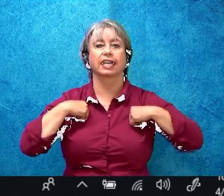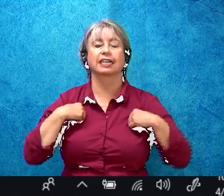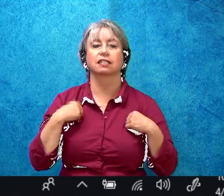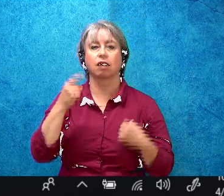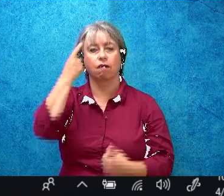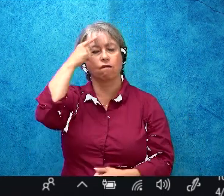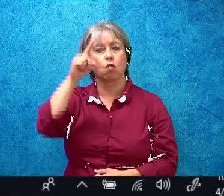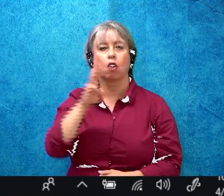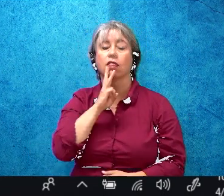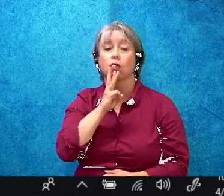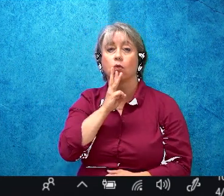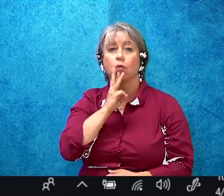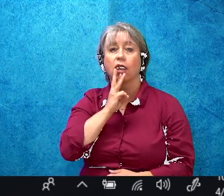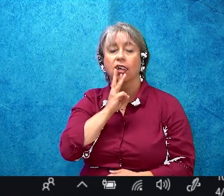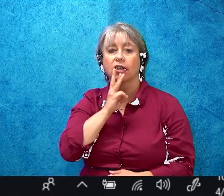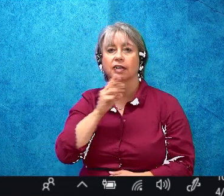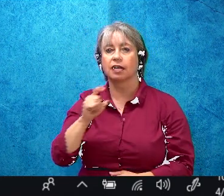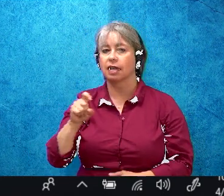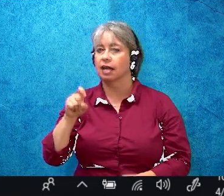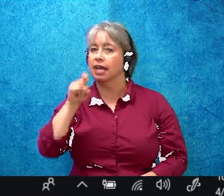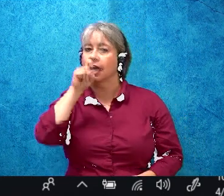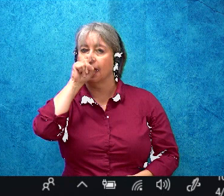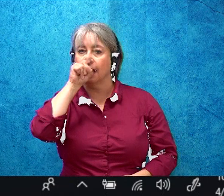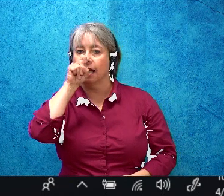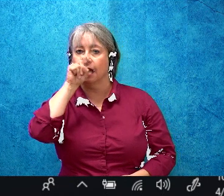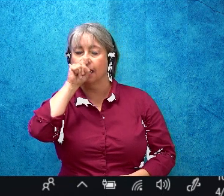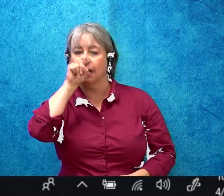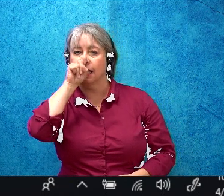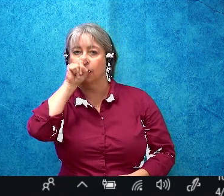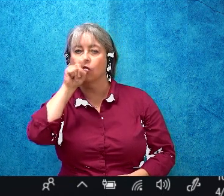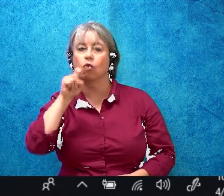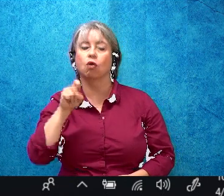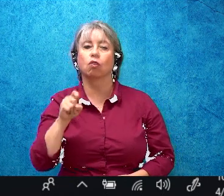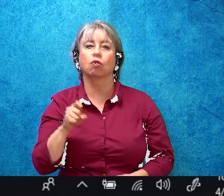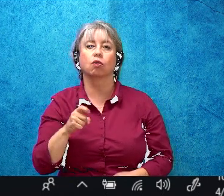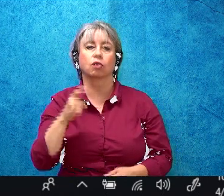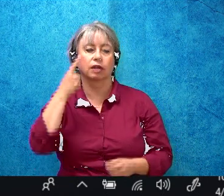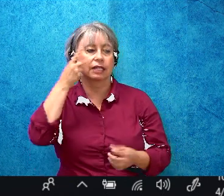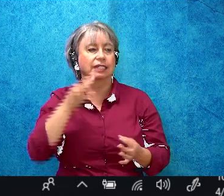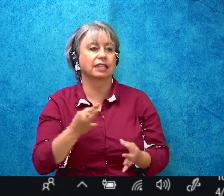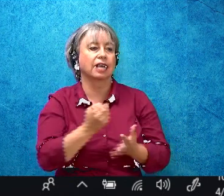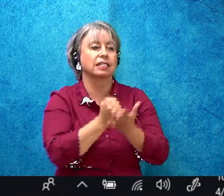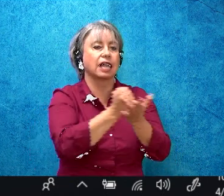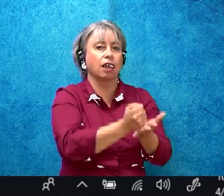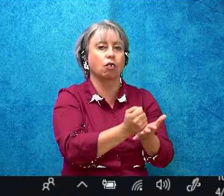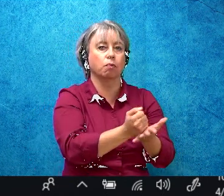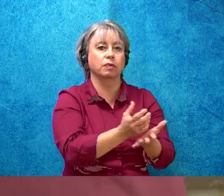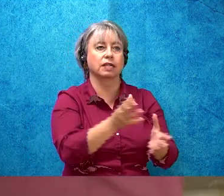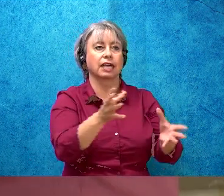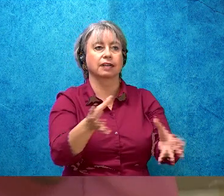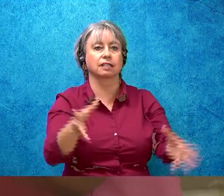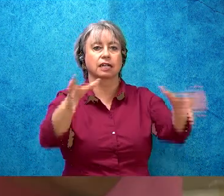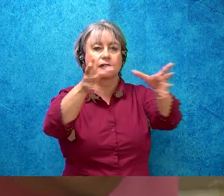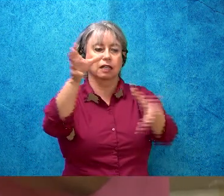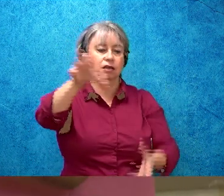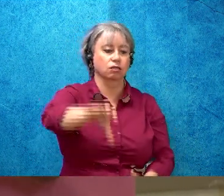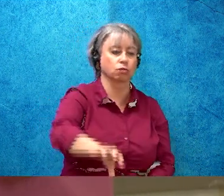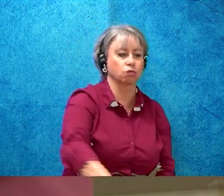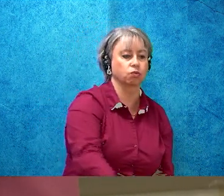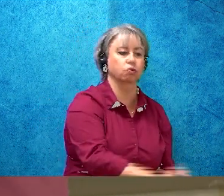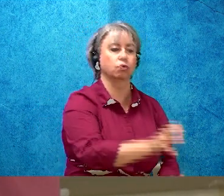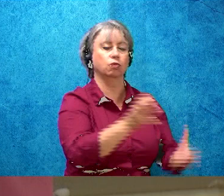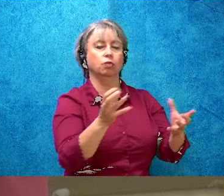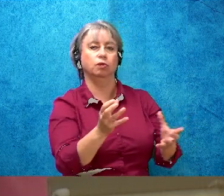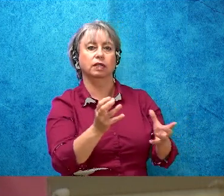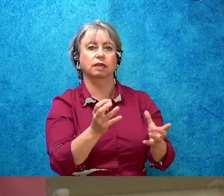water. So an eagle decides to help her with that, all right, takes the flask and dips it down in the river. Okay, if you go deeper into the story, you see